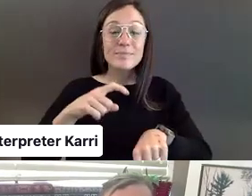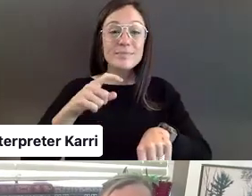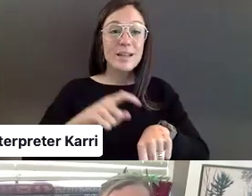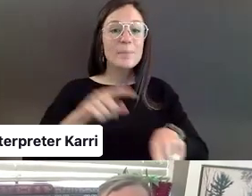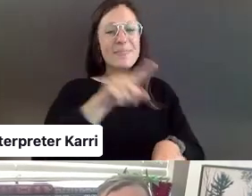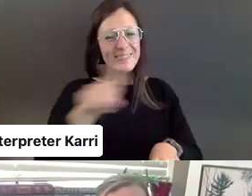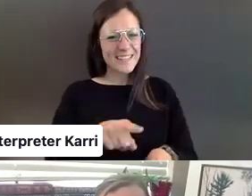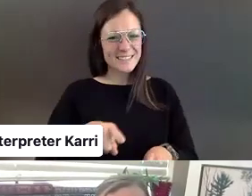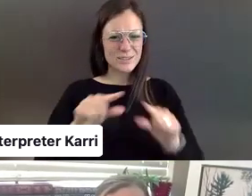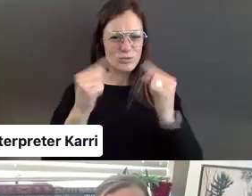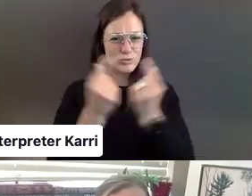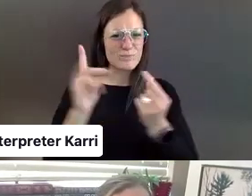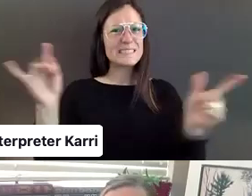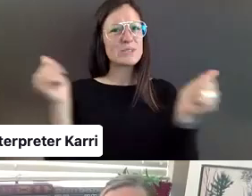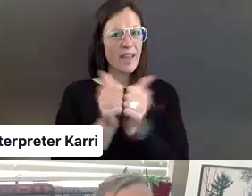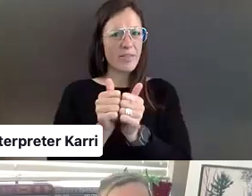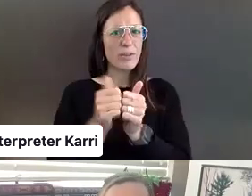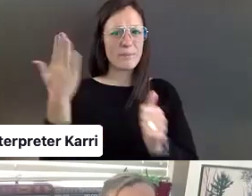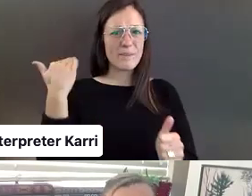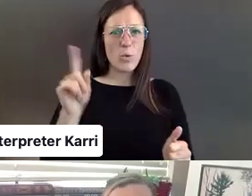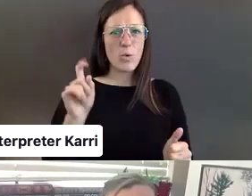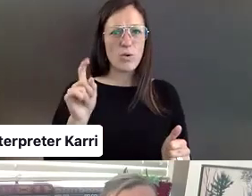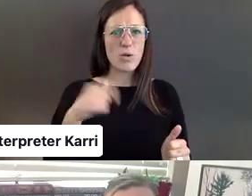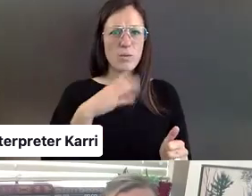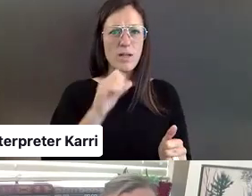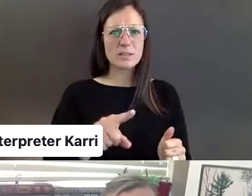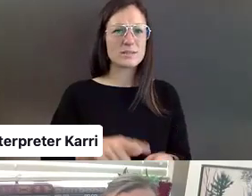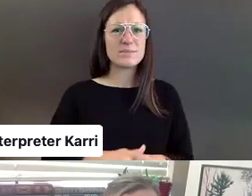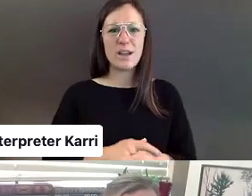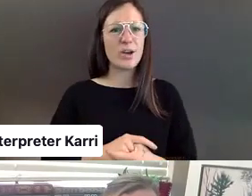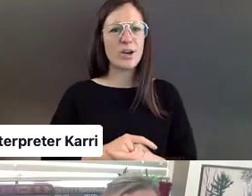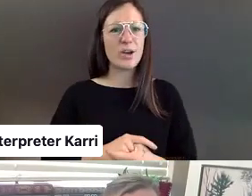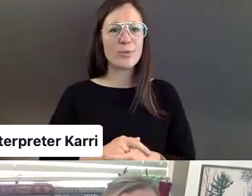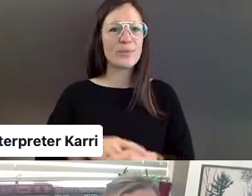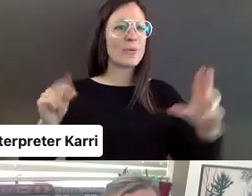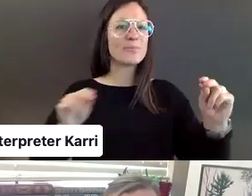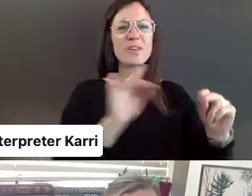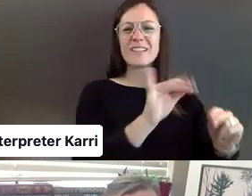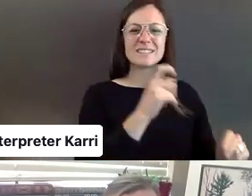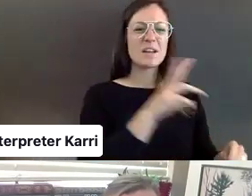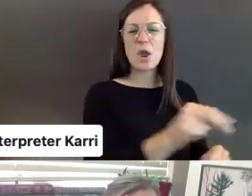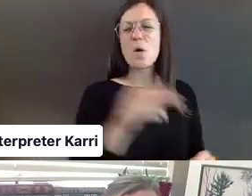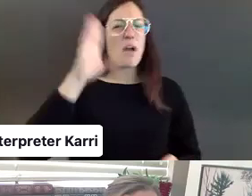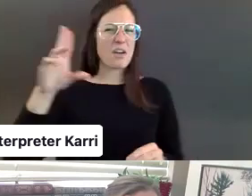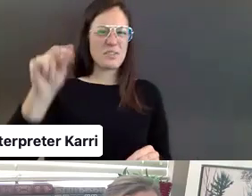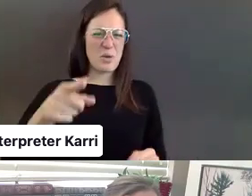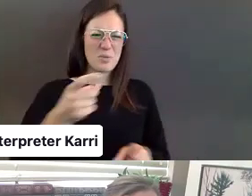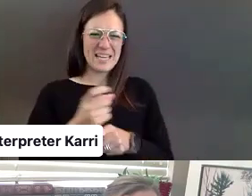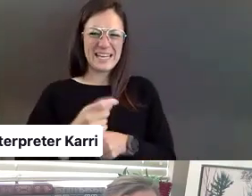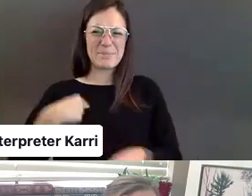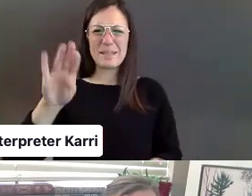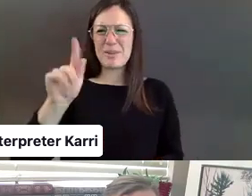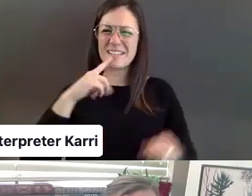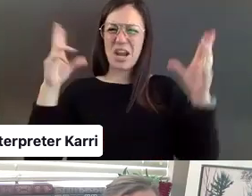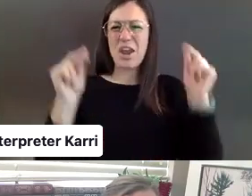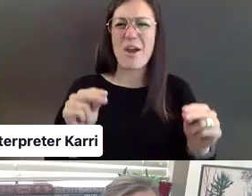group ever been assembled all together before? Let me ask that. No. God, no. No, God, no. Are you kidding me? Somebody Somebody would would